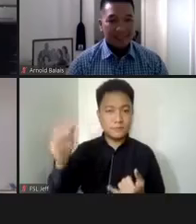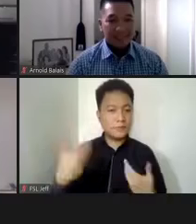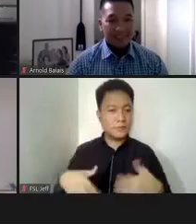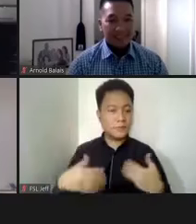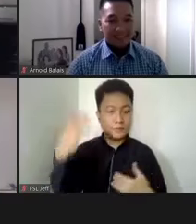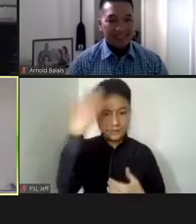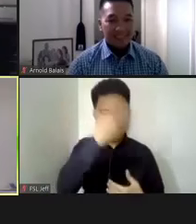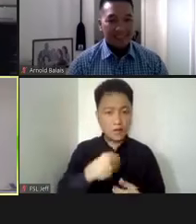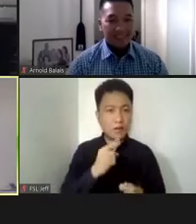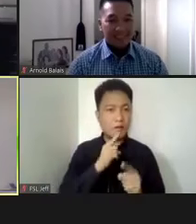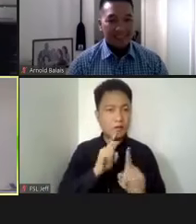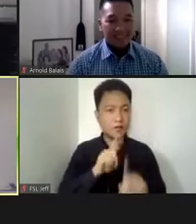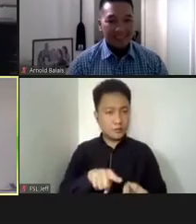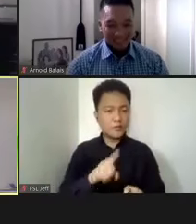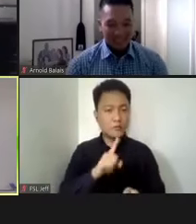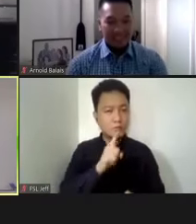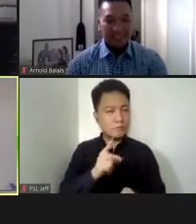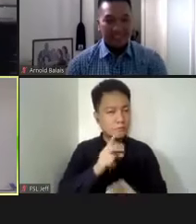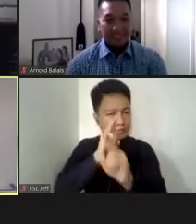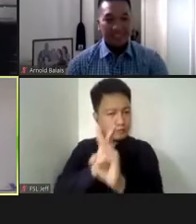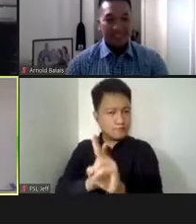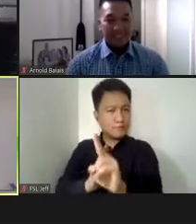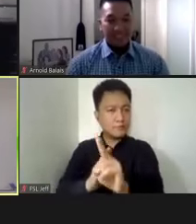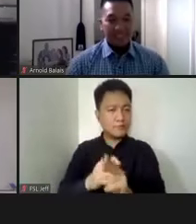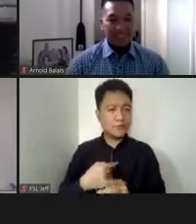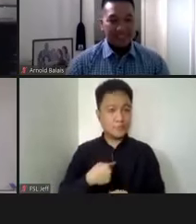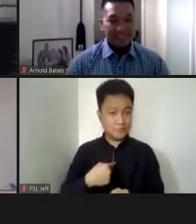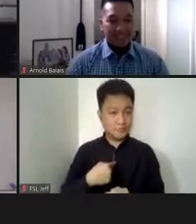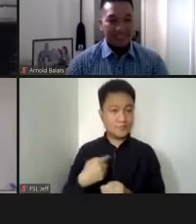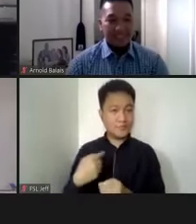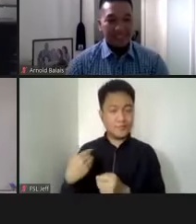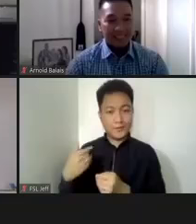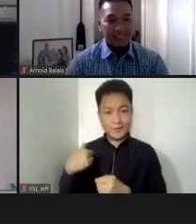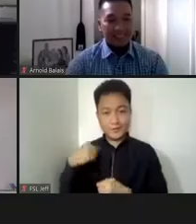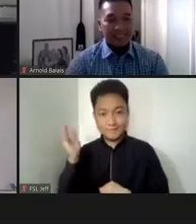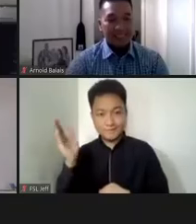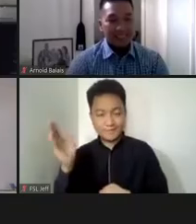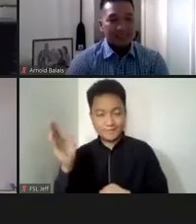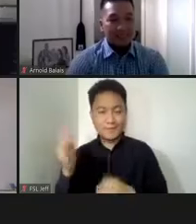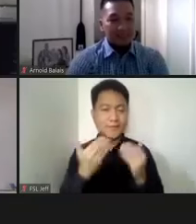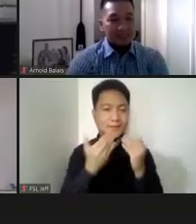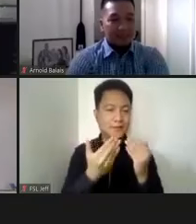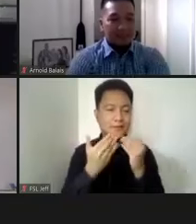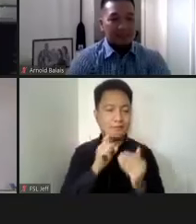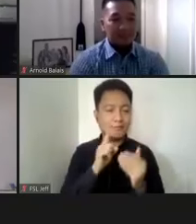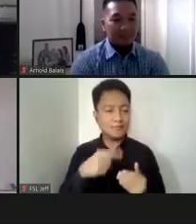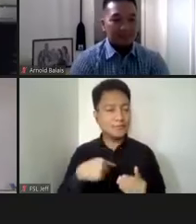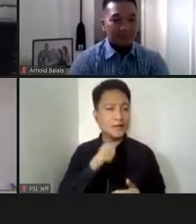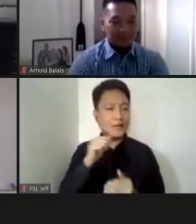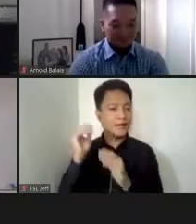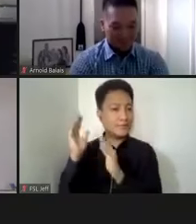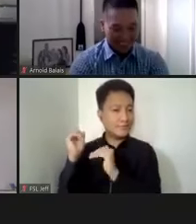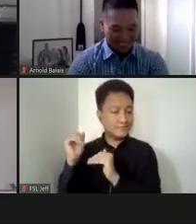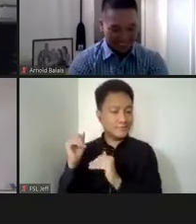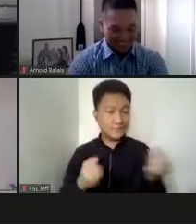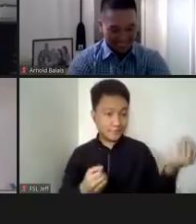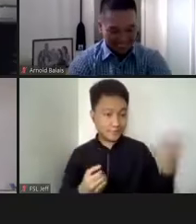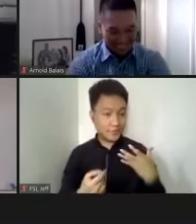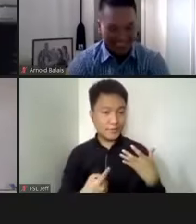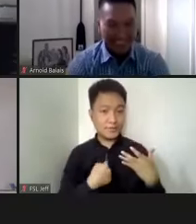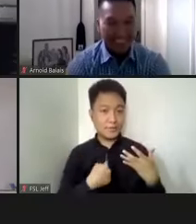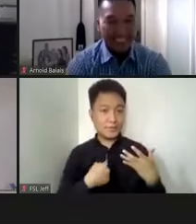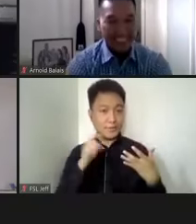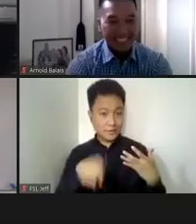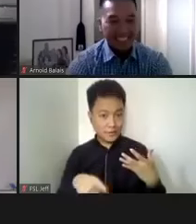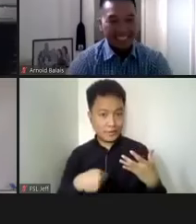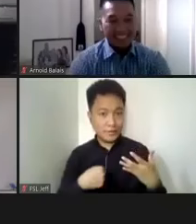this when they asked me to do this. So, Kuya Luis, are you there? Haven't seen you in so long. Kuya